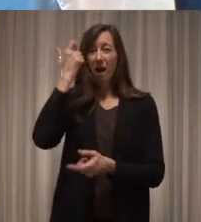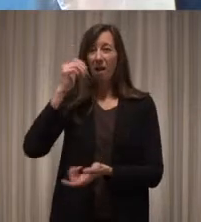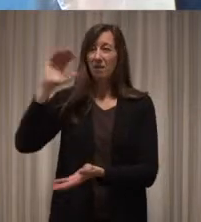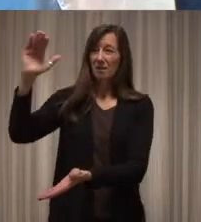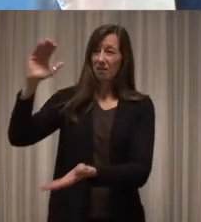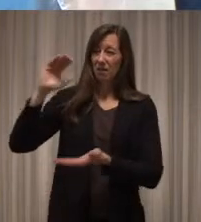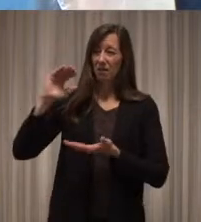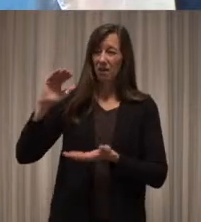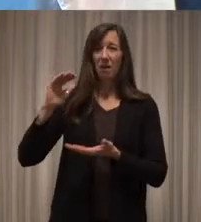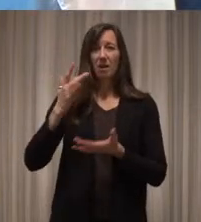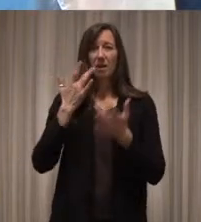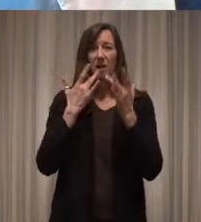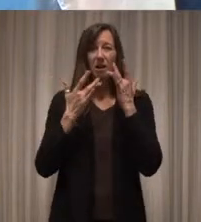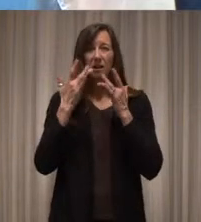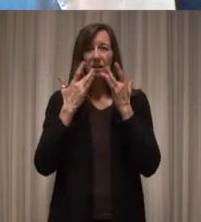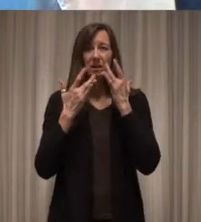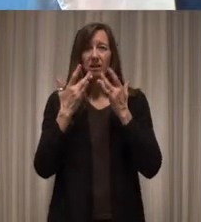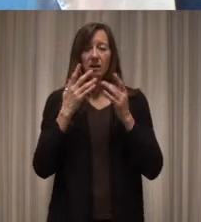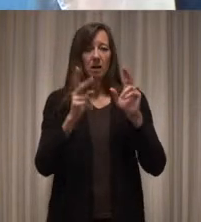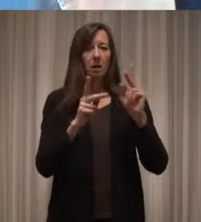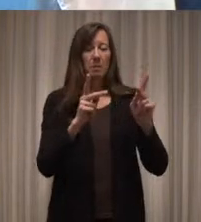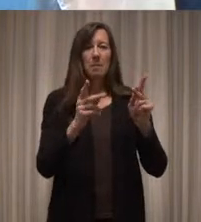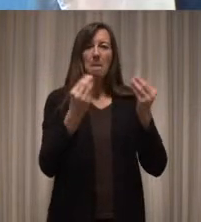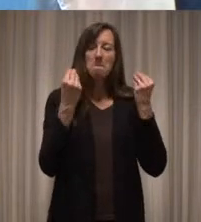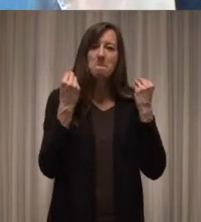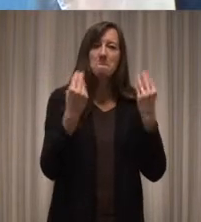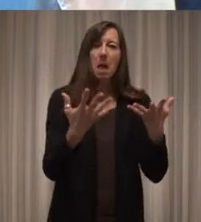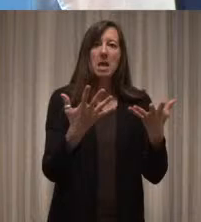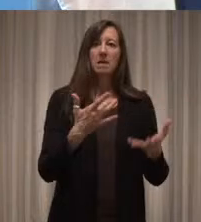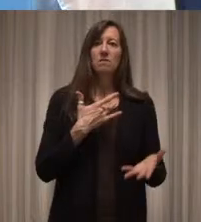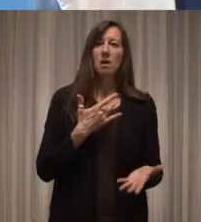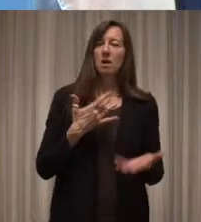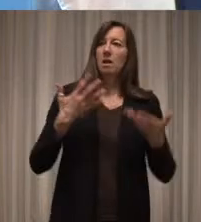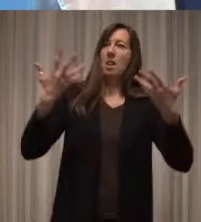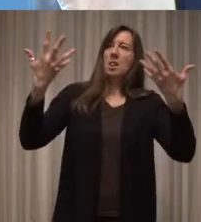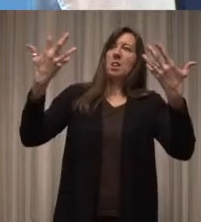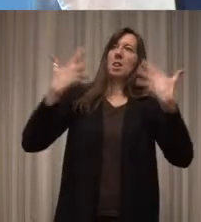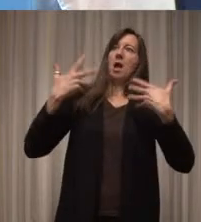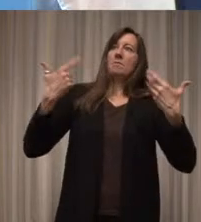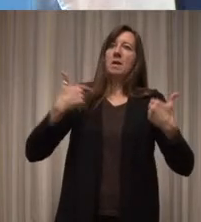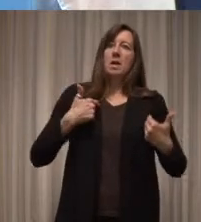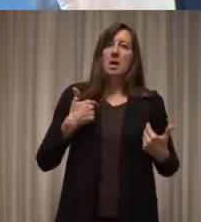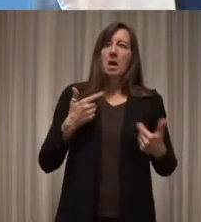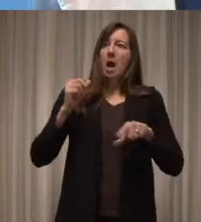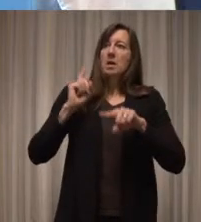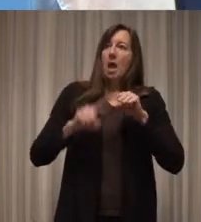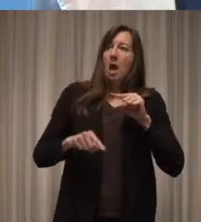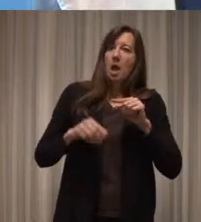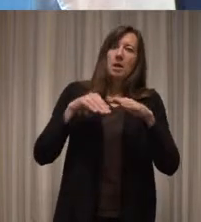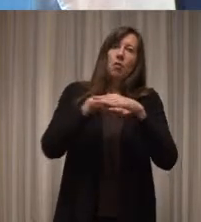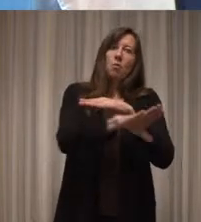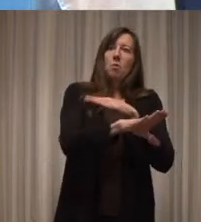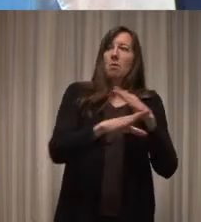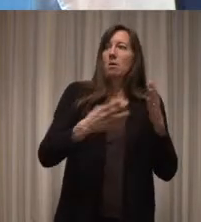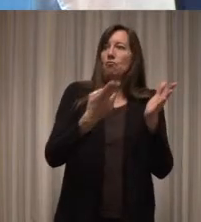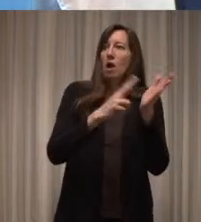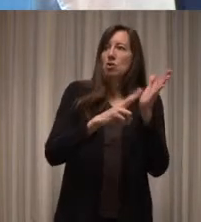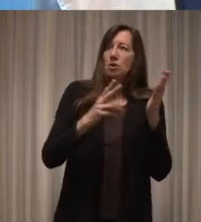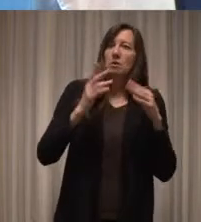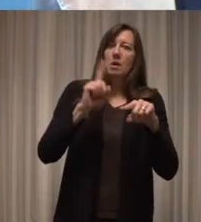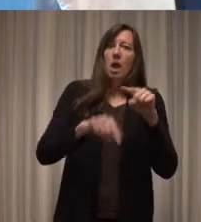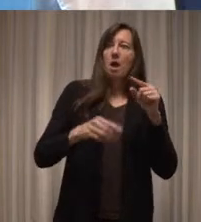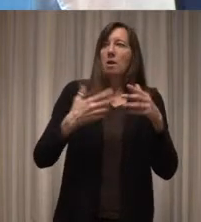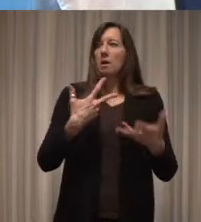are left feeling kind of left out or frustrated or unable to get that. And I understand that that's a